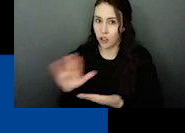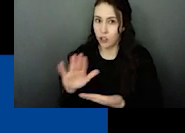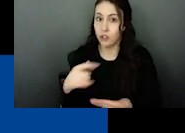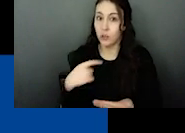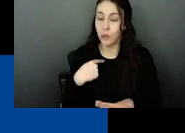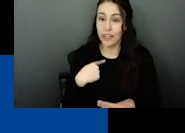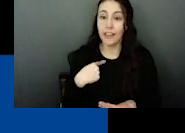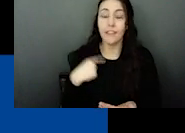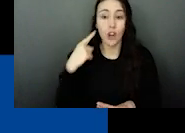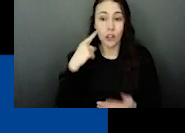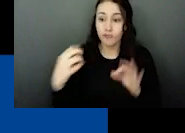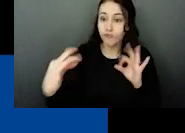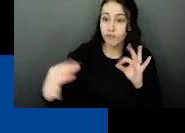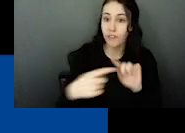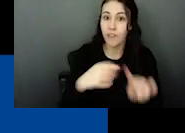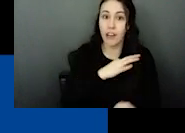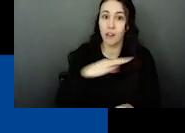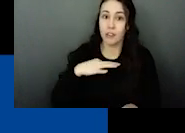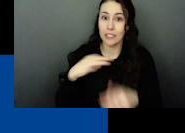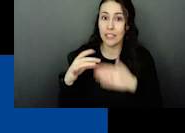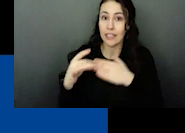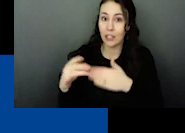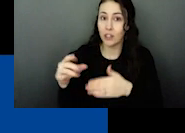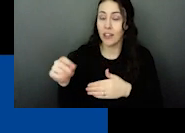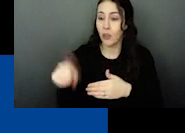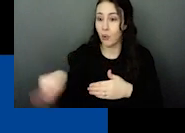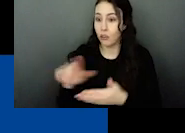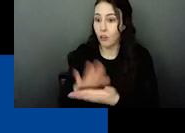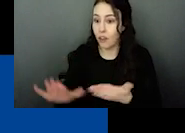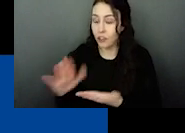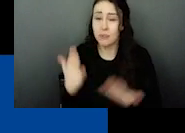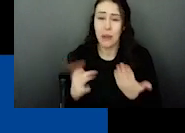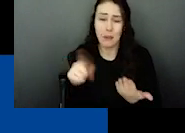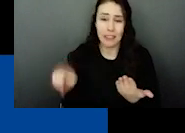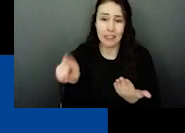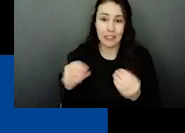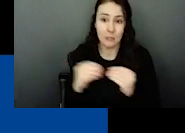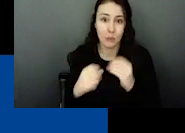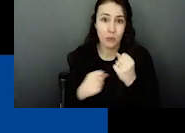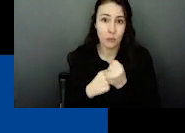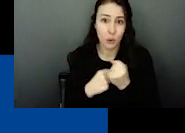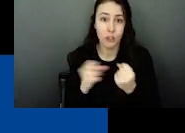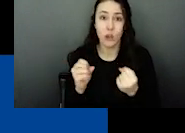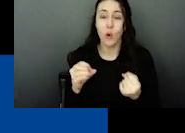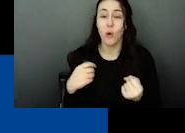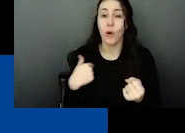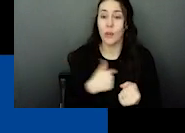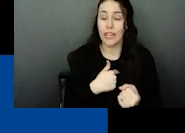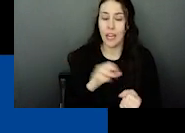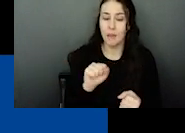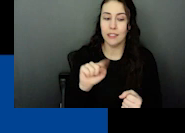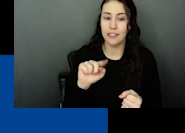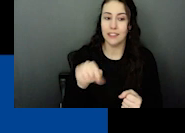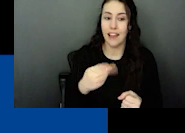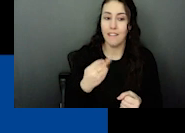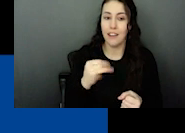those colleges who are in those conversations that they might need a little bit more support. And so we Stephanie Curry from our executive